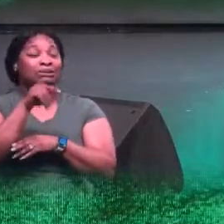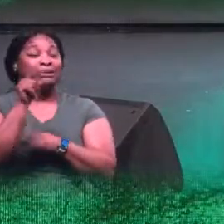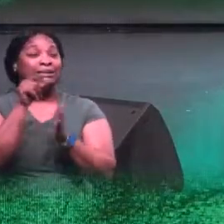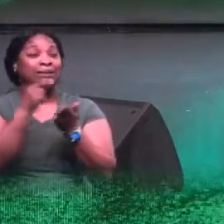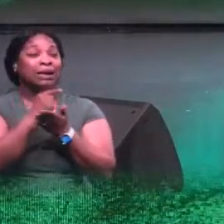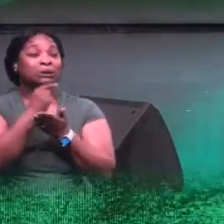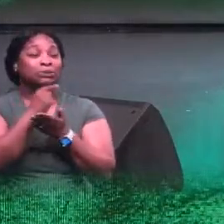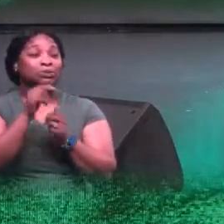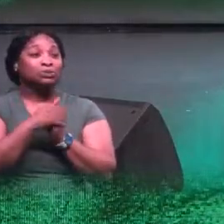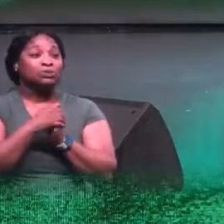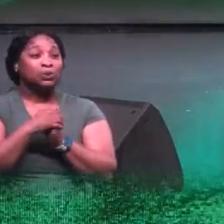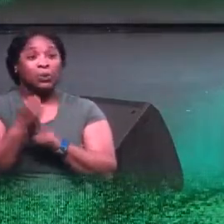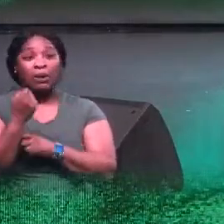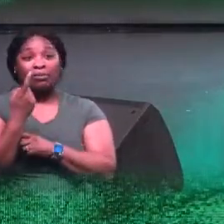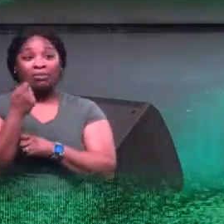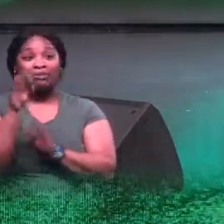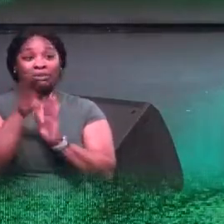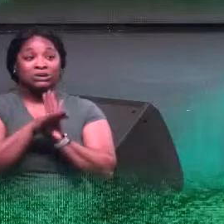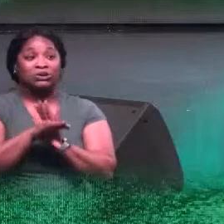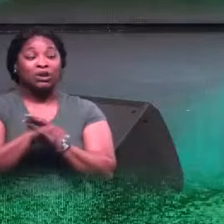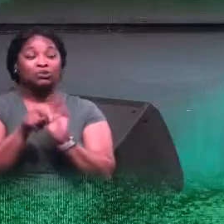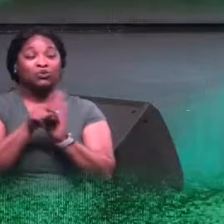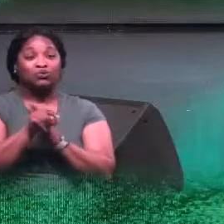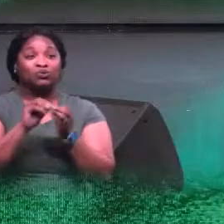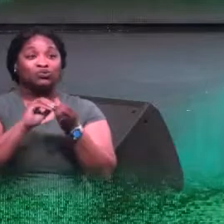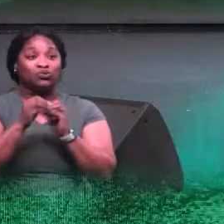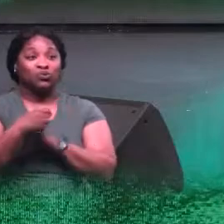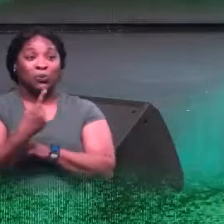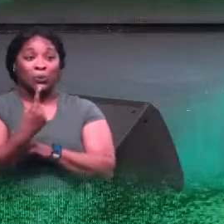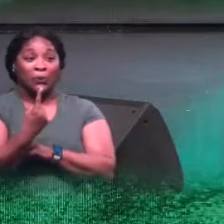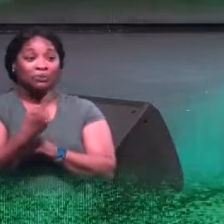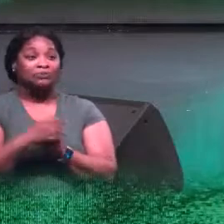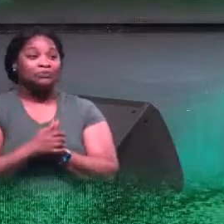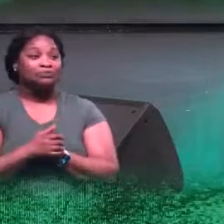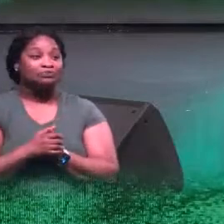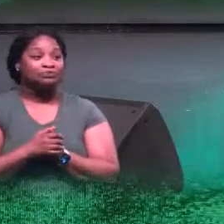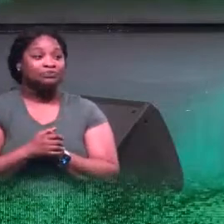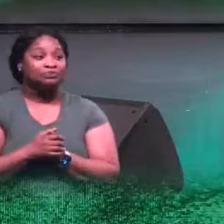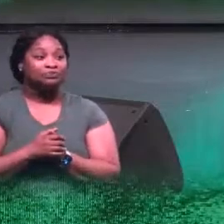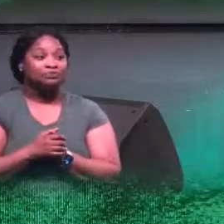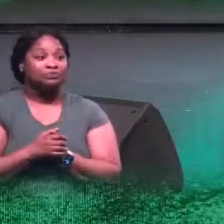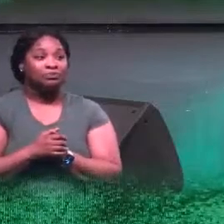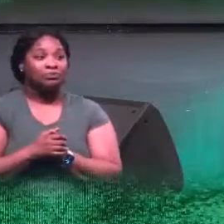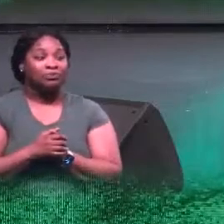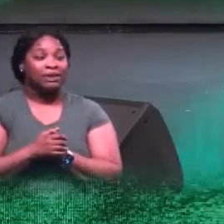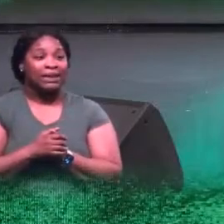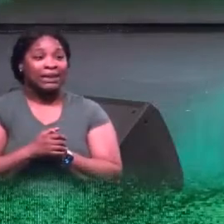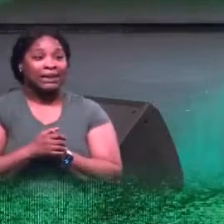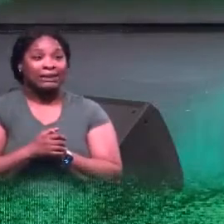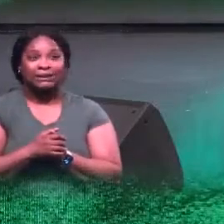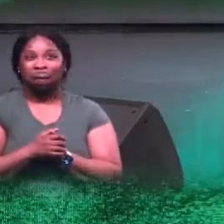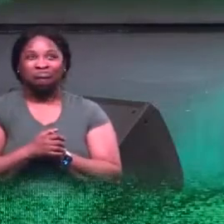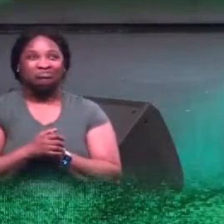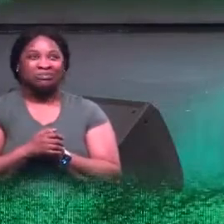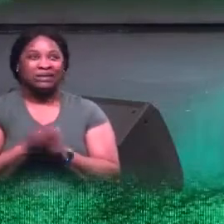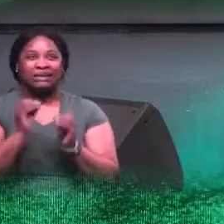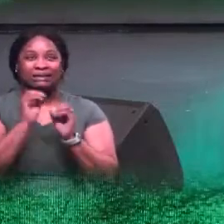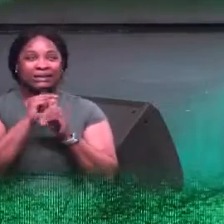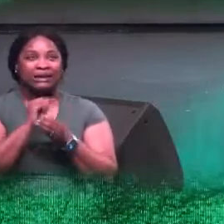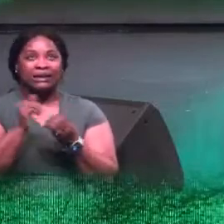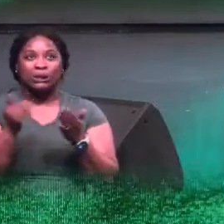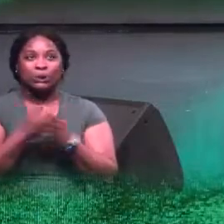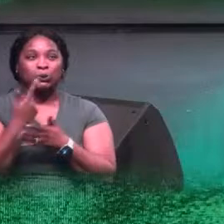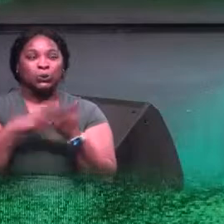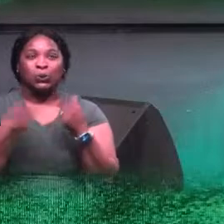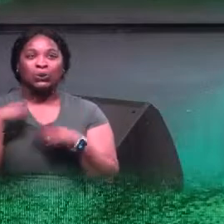Mark's Gospel, the 11th chapter, verses number 1. There's no mystery what we preach here on